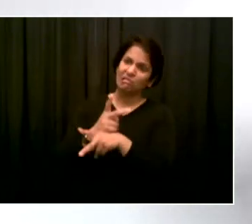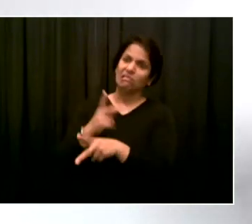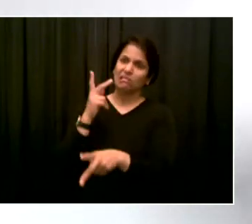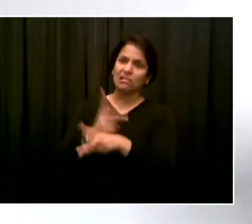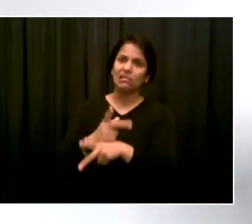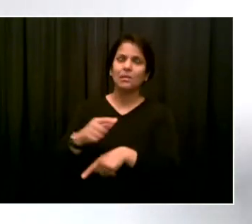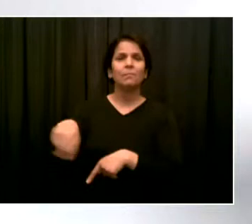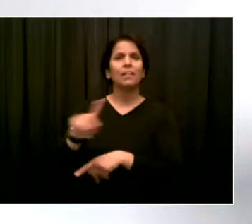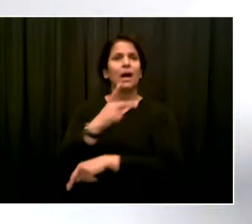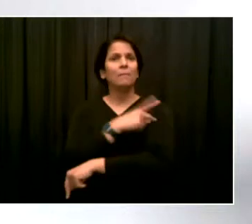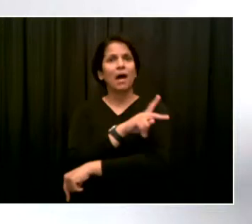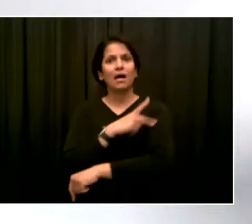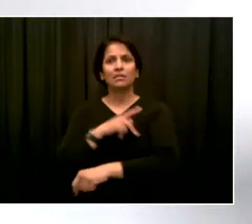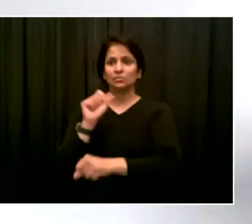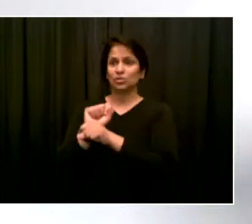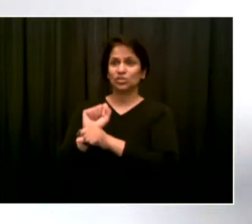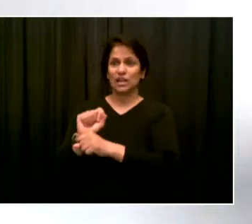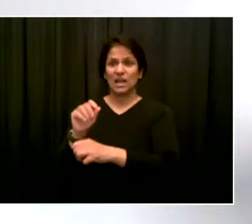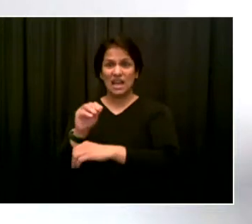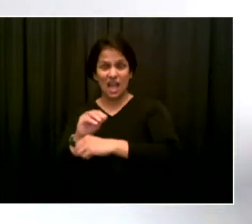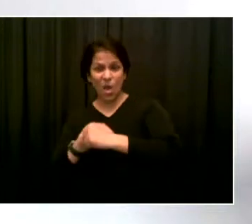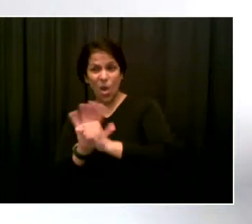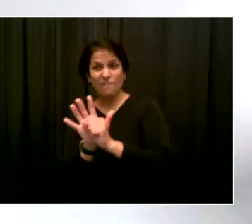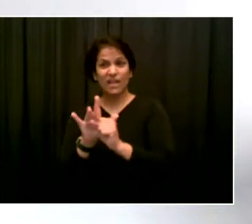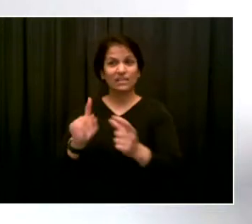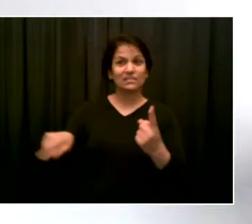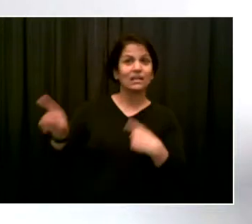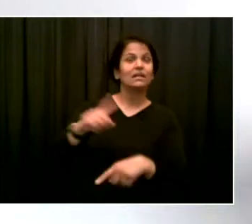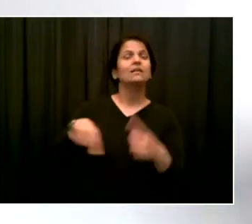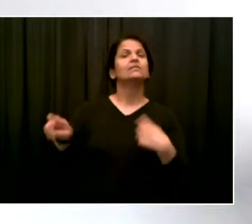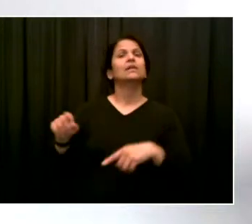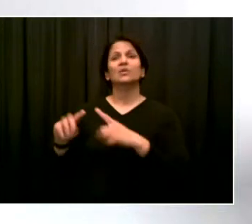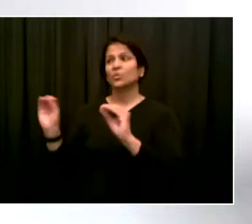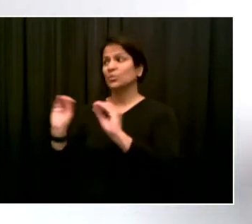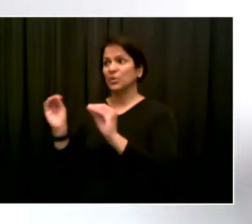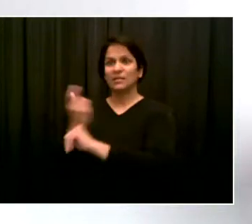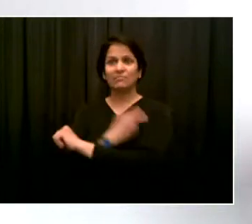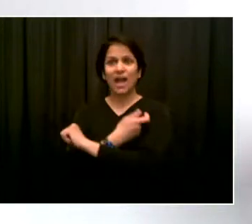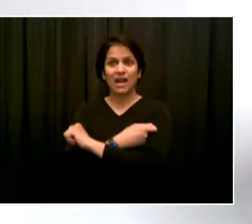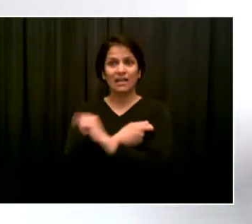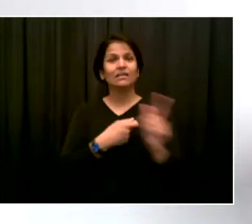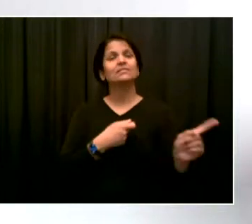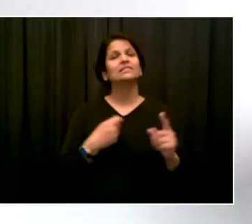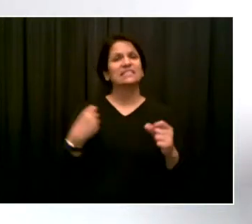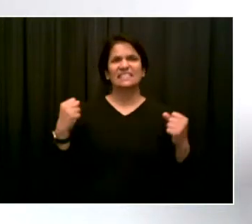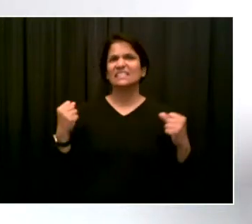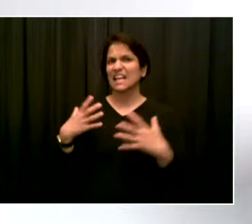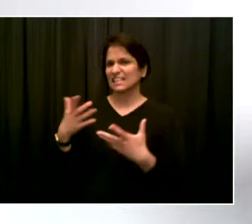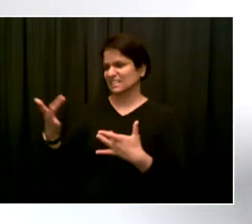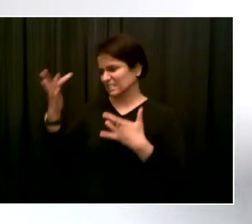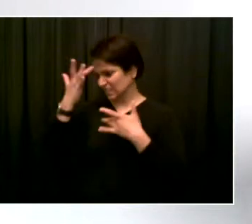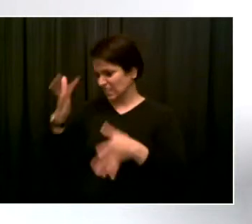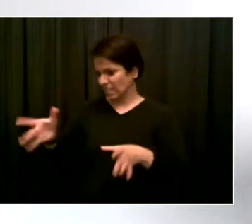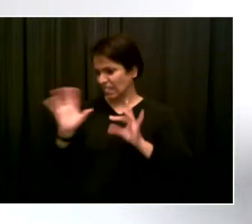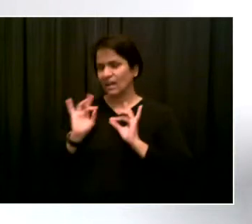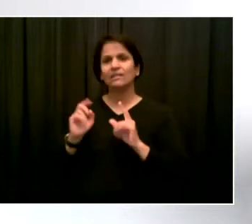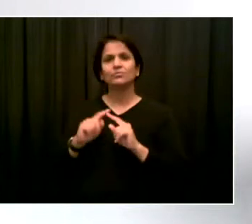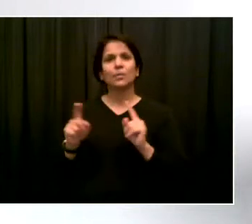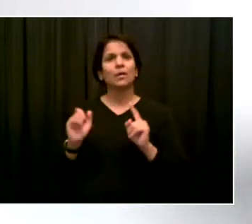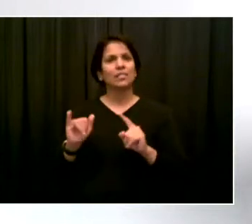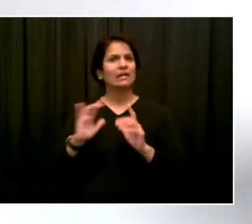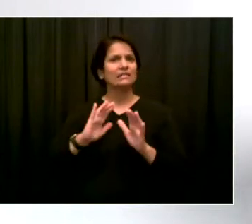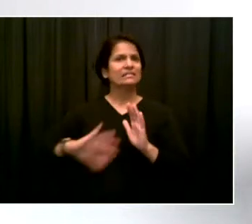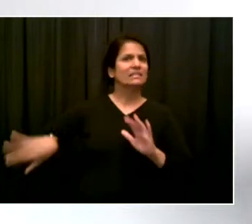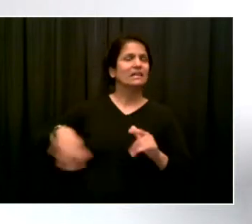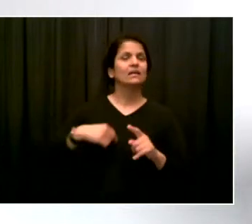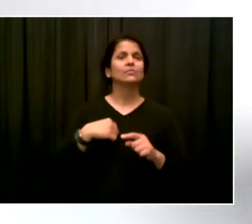pre-vaccination world, you had to overcome your tremendous fear of COVID. Many people, not healthcare workers,